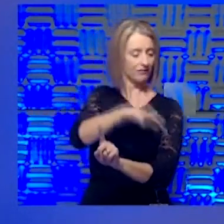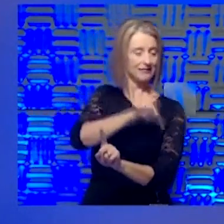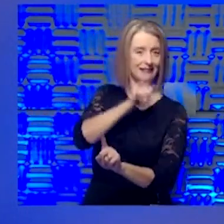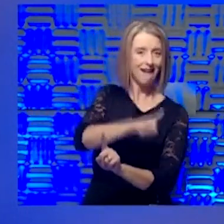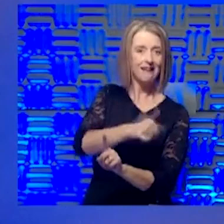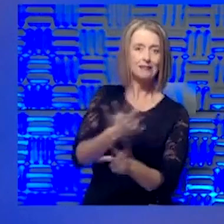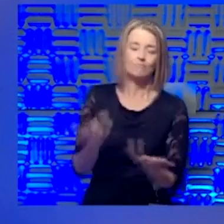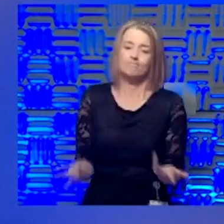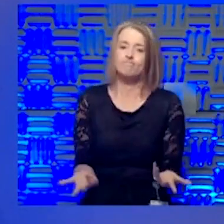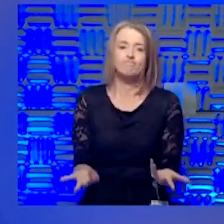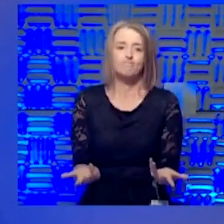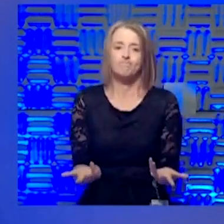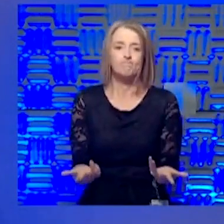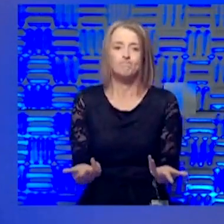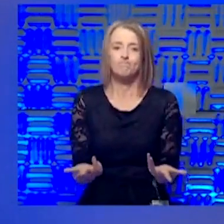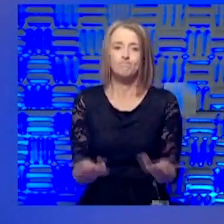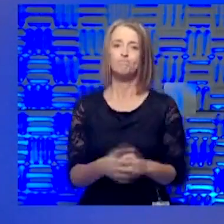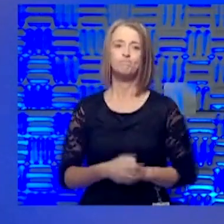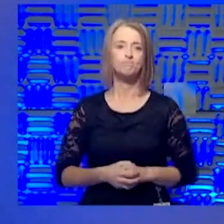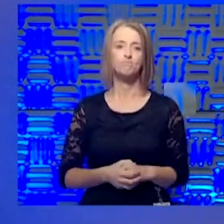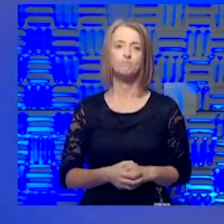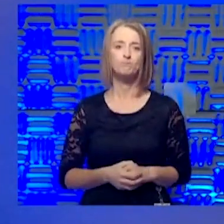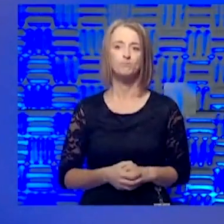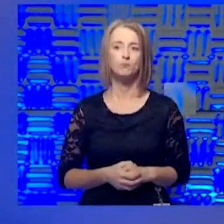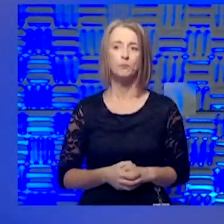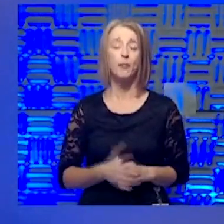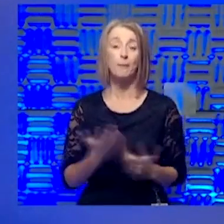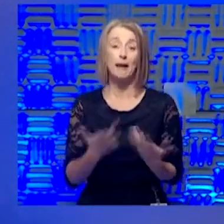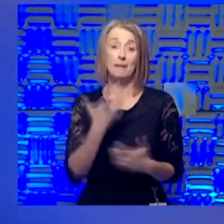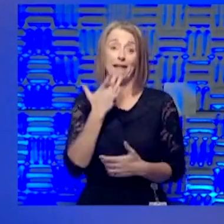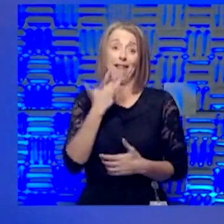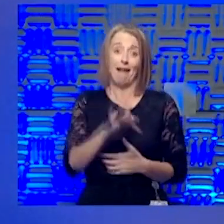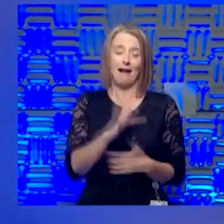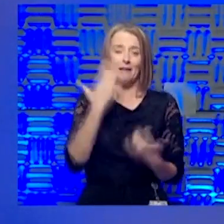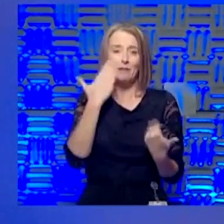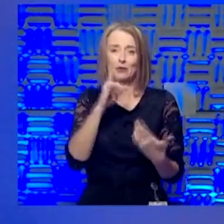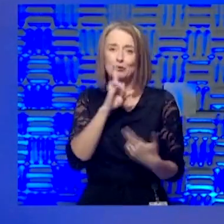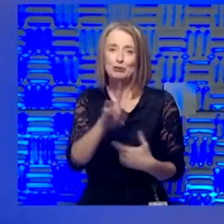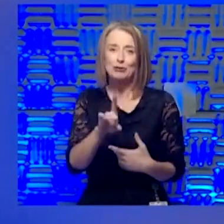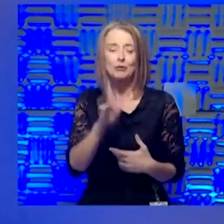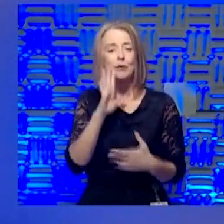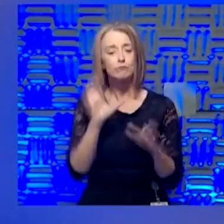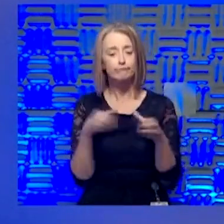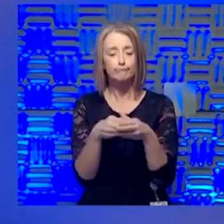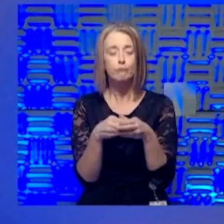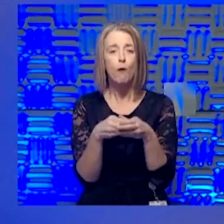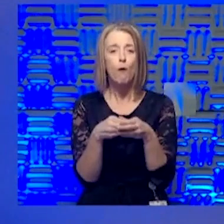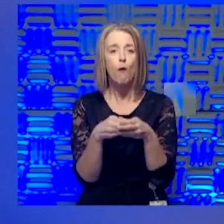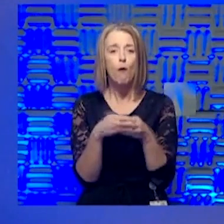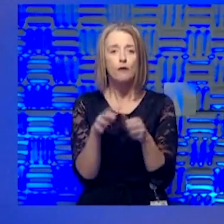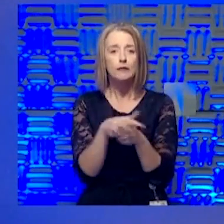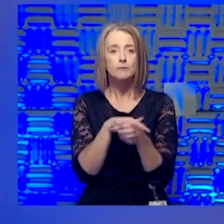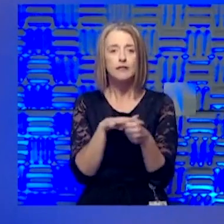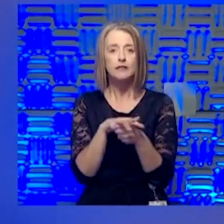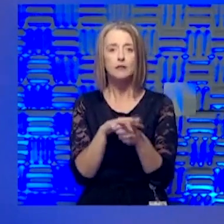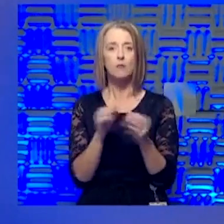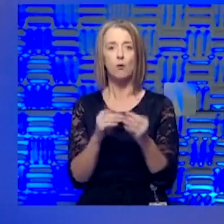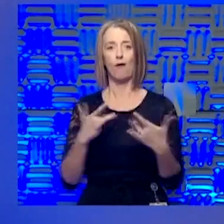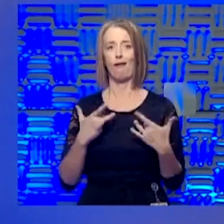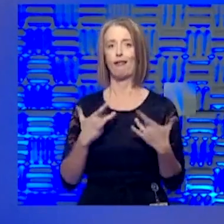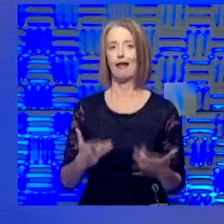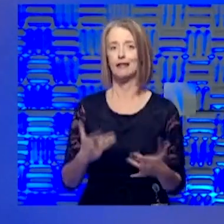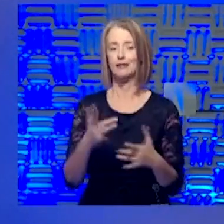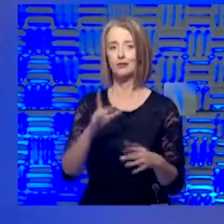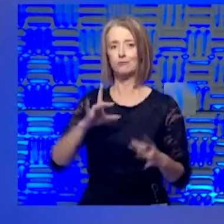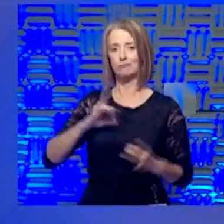doesn't. That may just be down to luck. We know that in a confined space, you are more likely to get